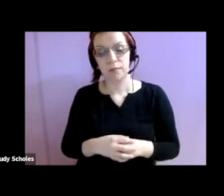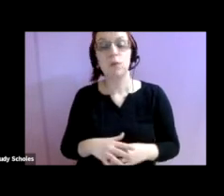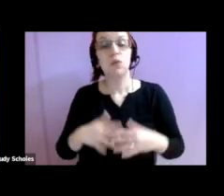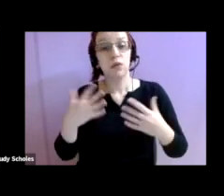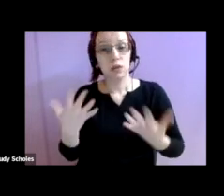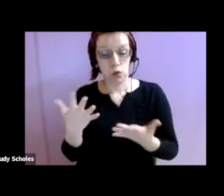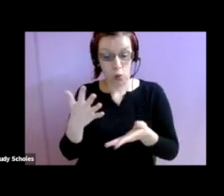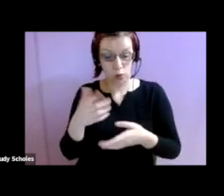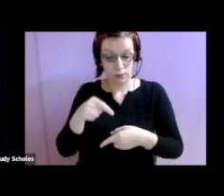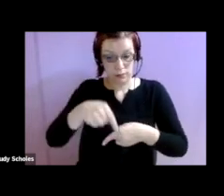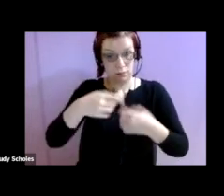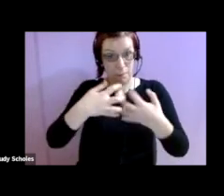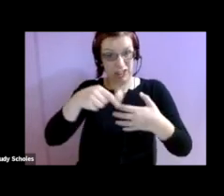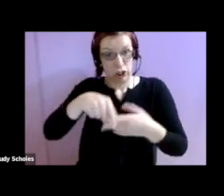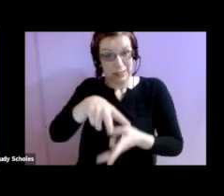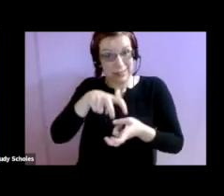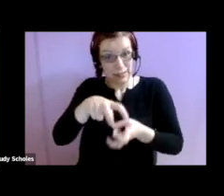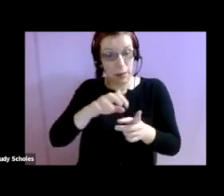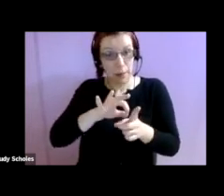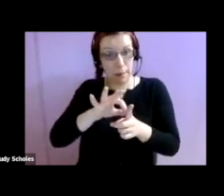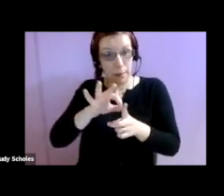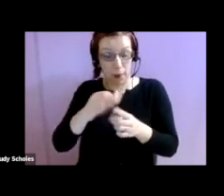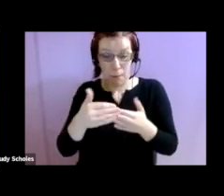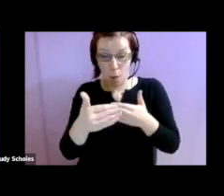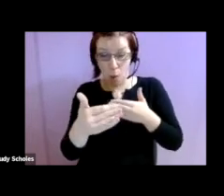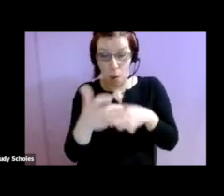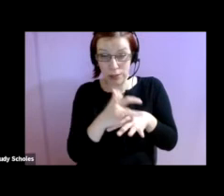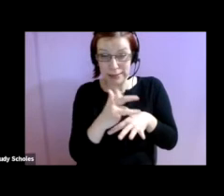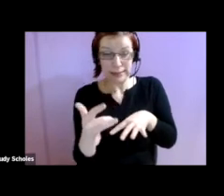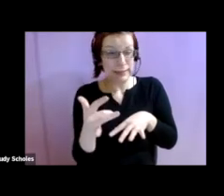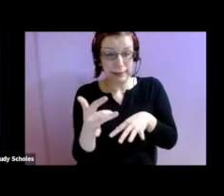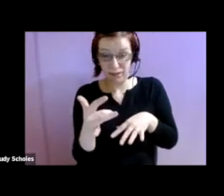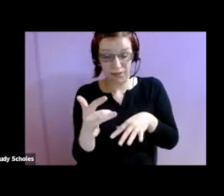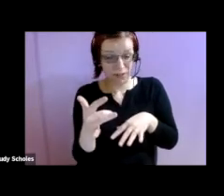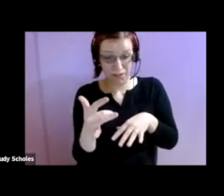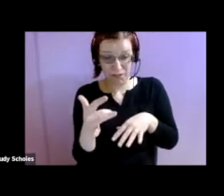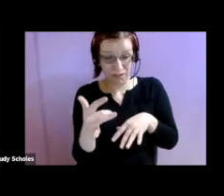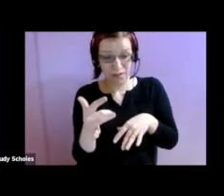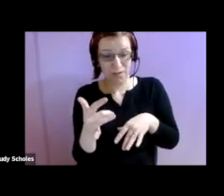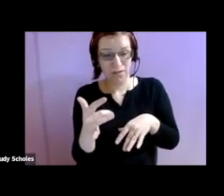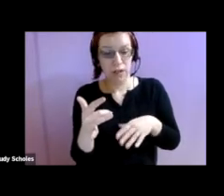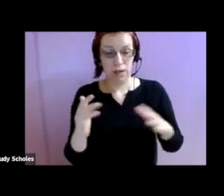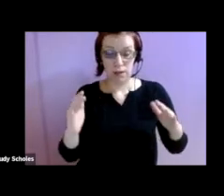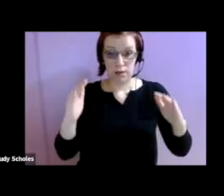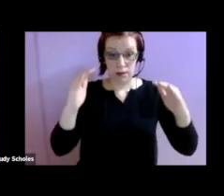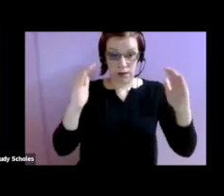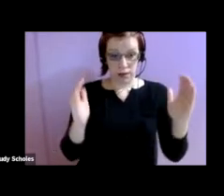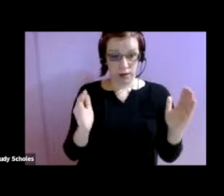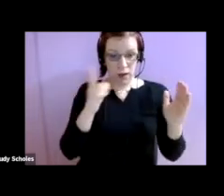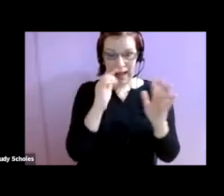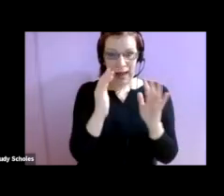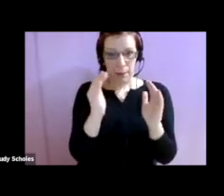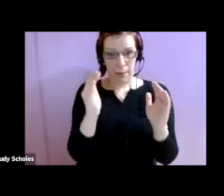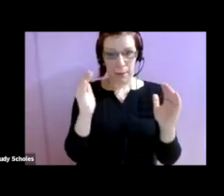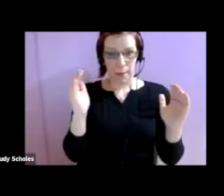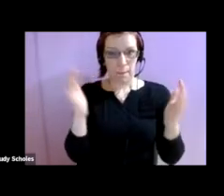our instruments, again, looking to the last couple that I described there, we get to the point